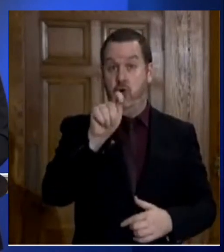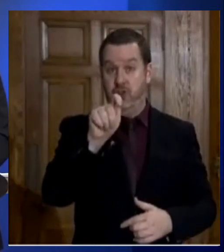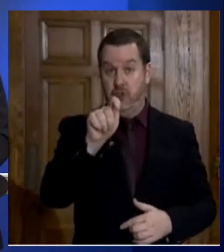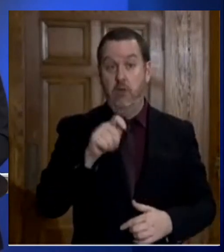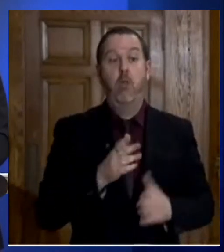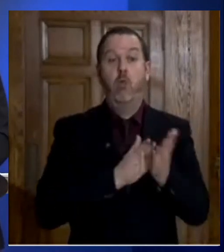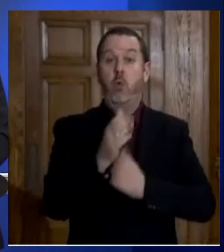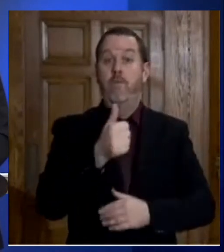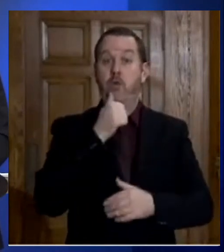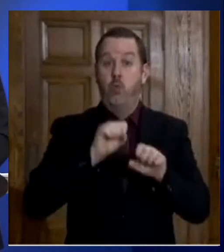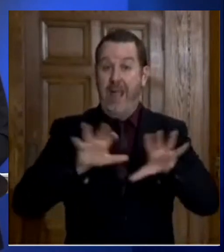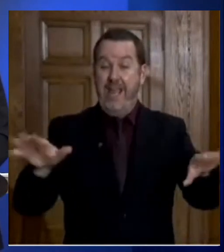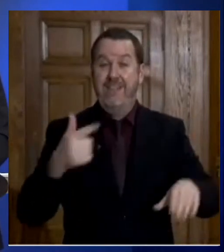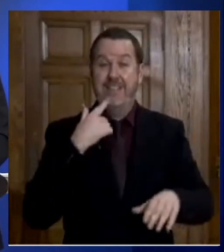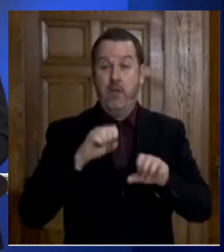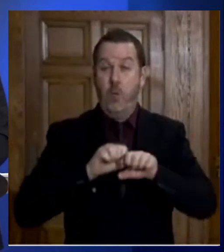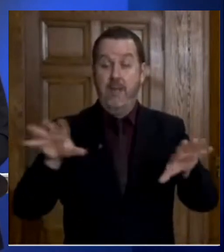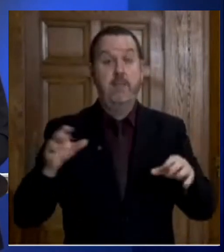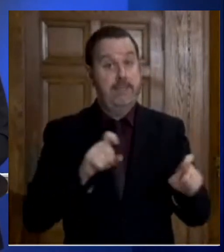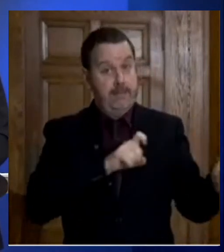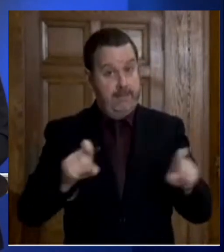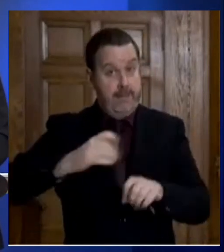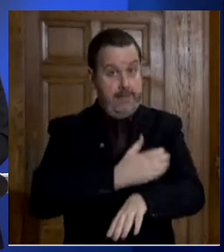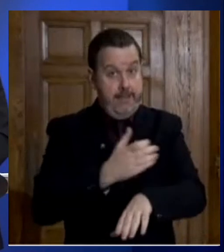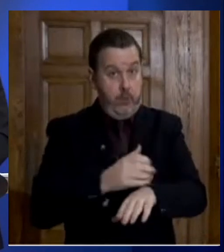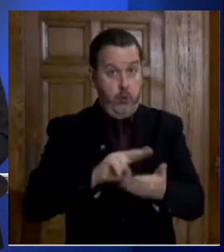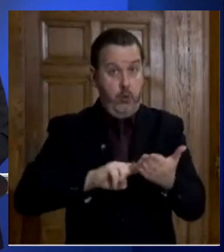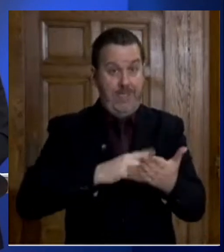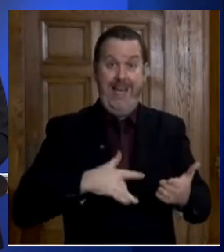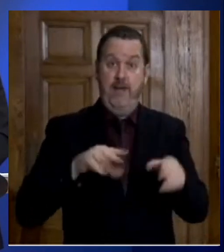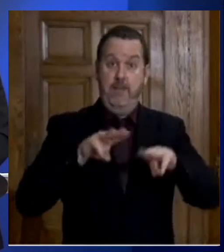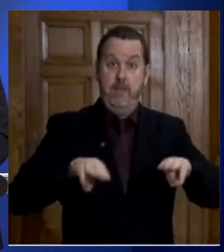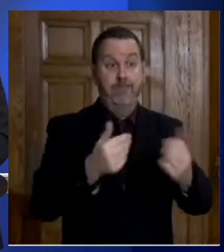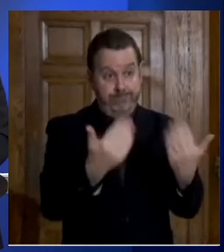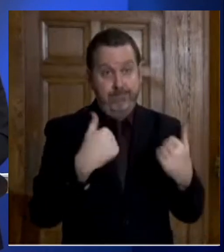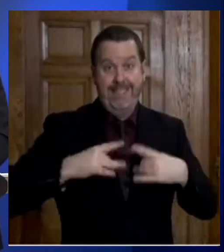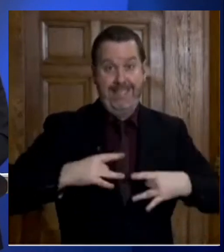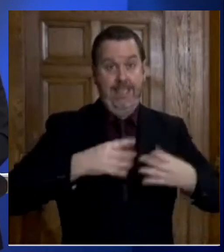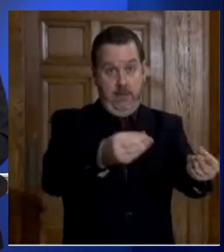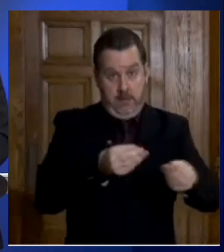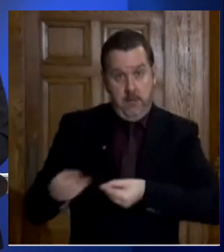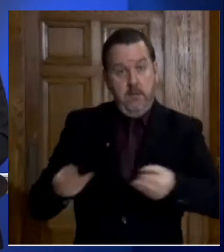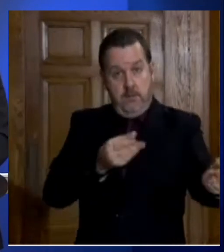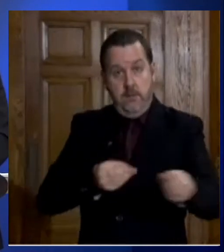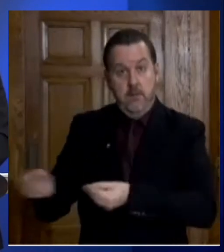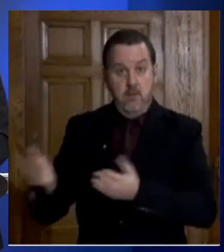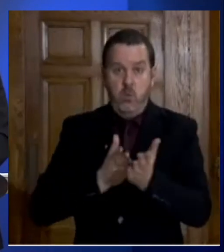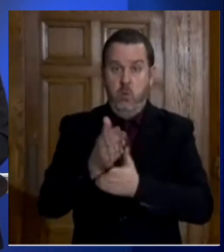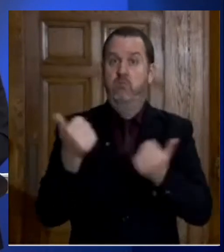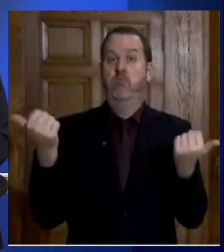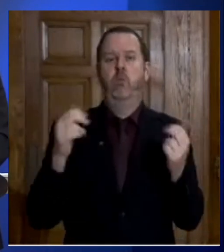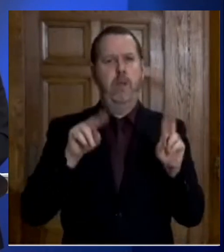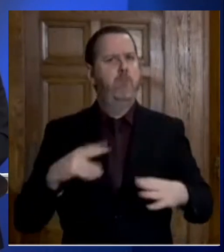period transplanted 101 individuals in 101 days. So I think we can be rightly proud of our kidney